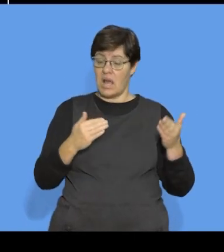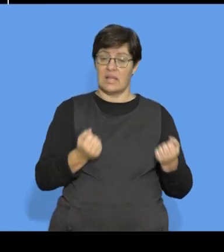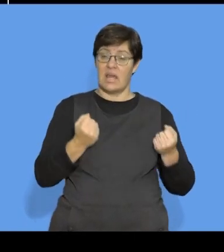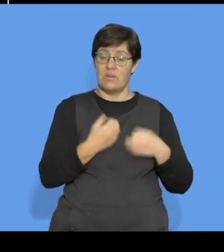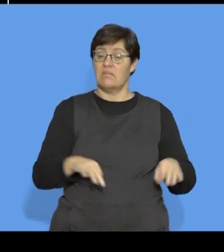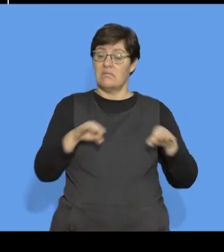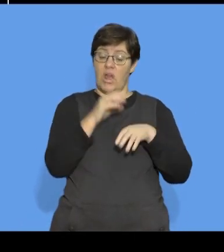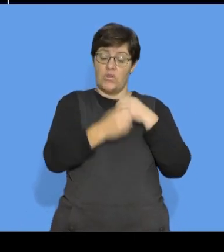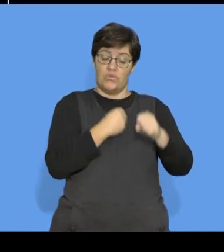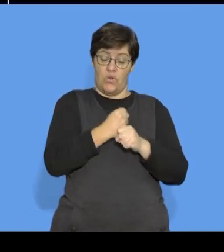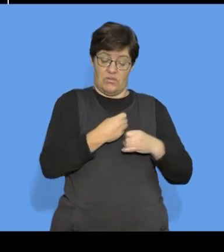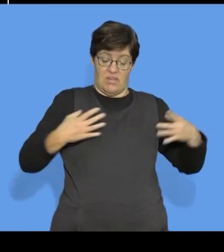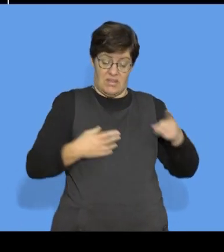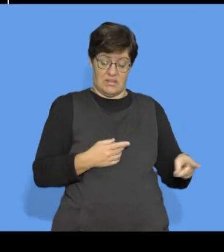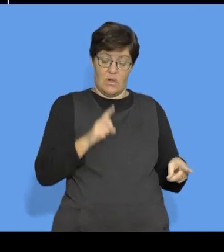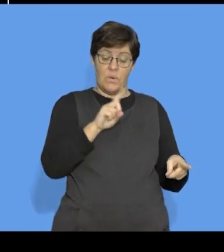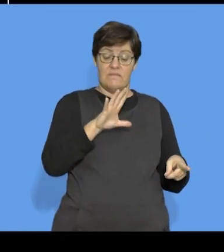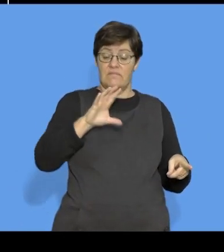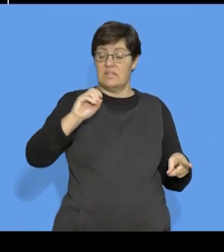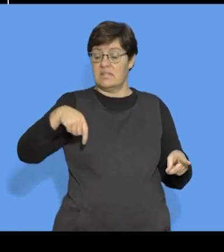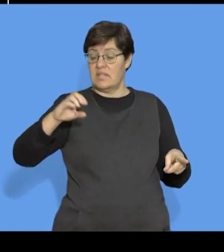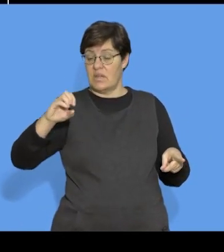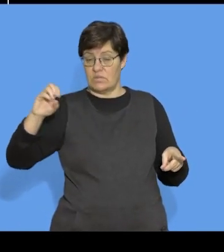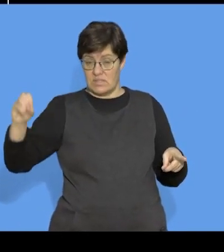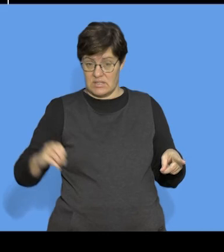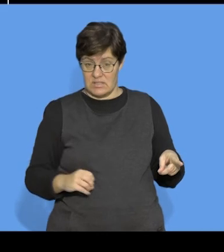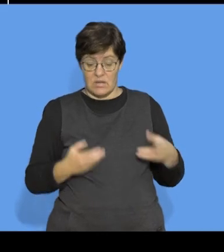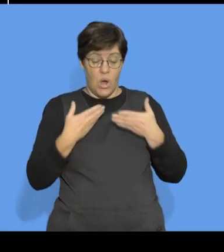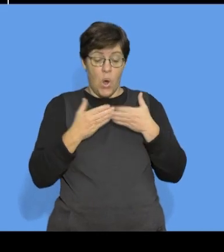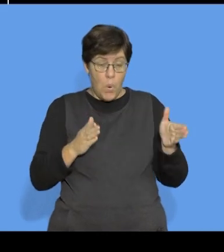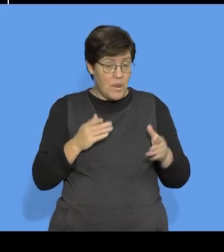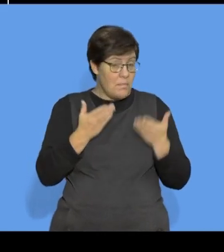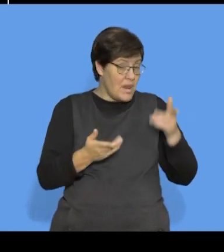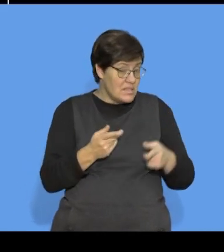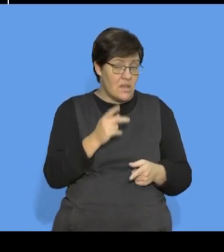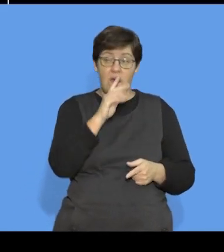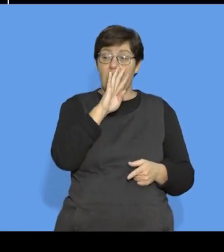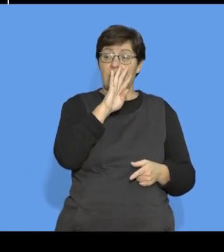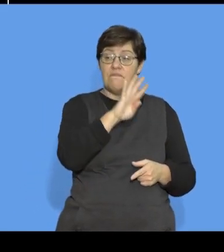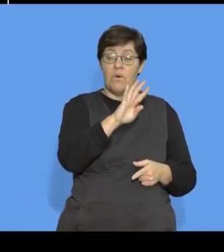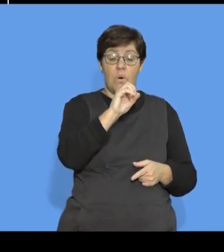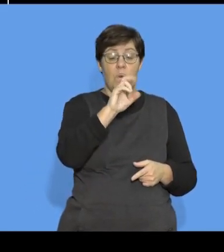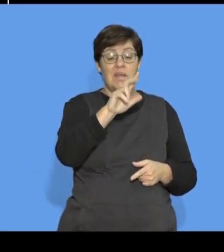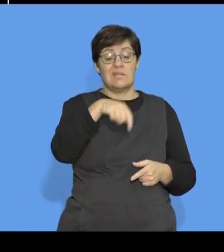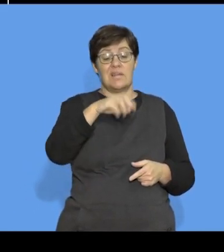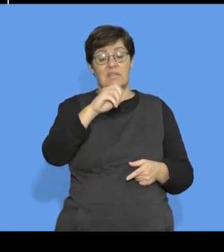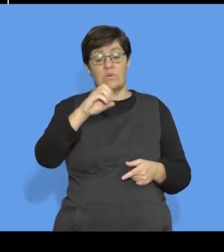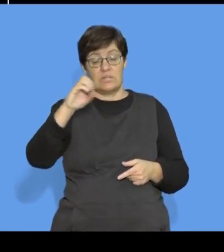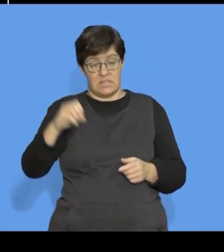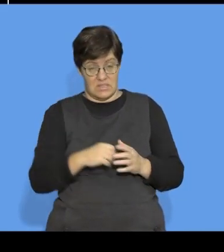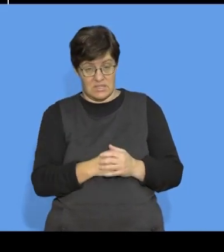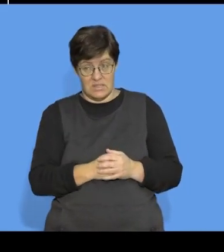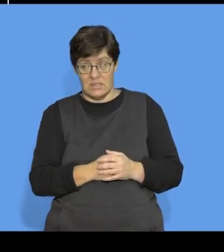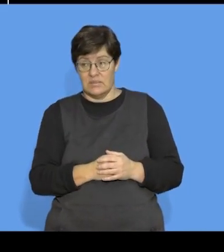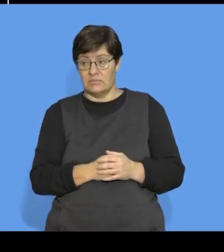Here again, you start off with your carrying value at the beginning of the year, 150,000. Your opening balance was 48.